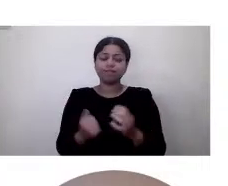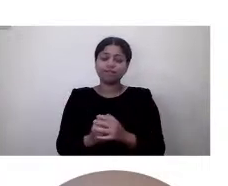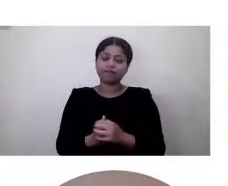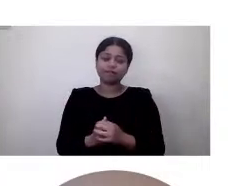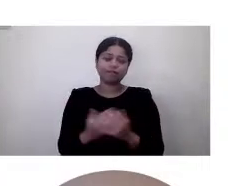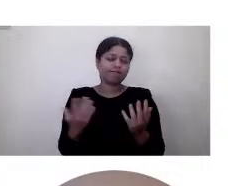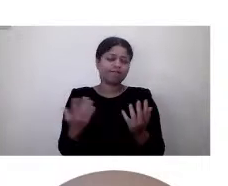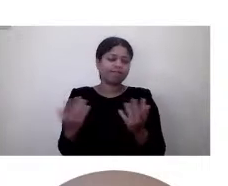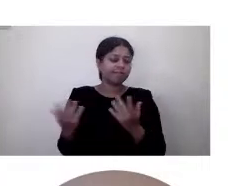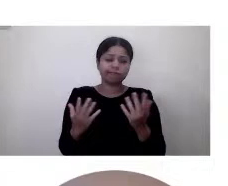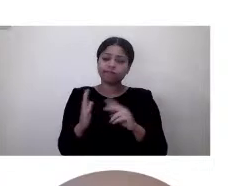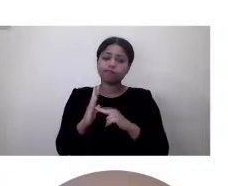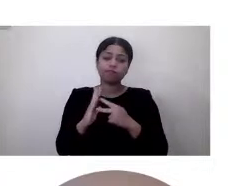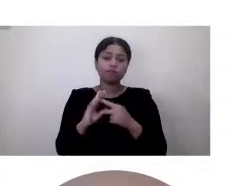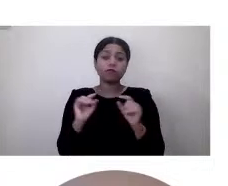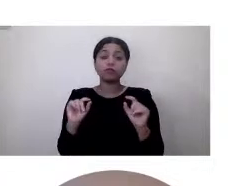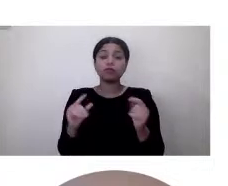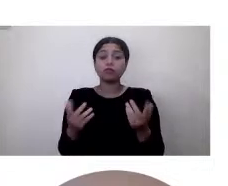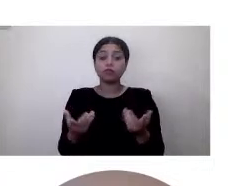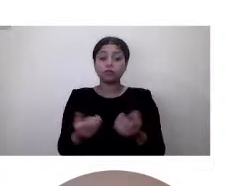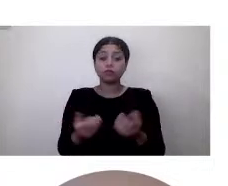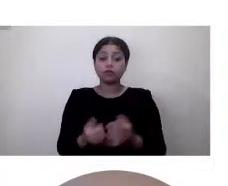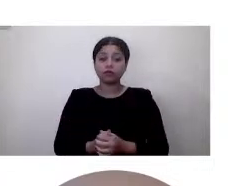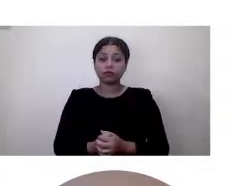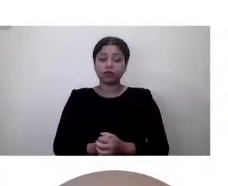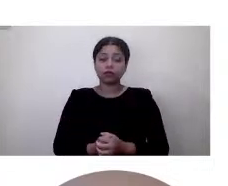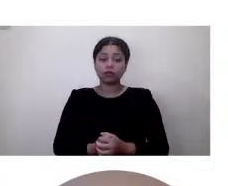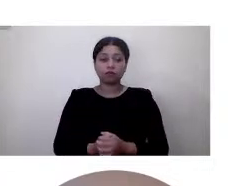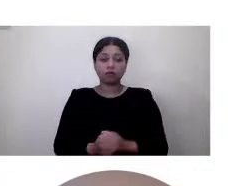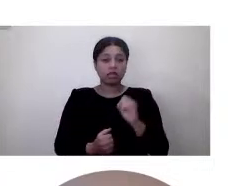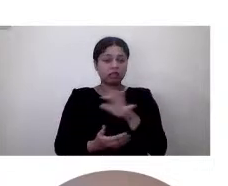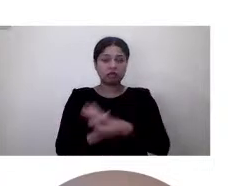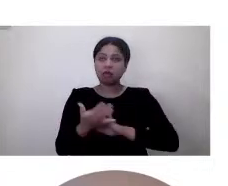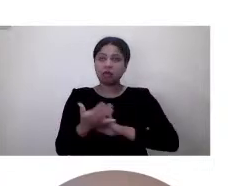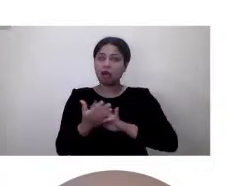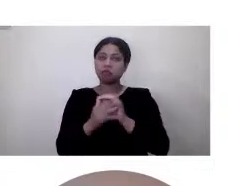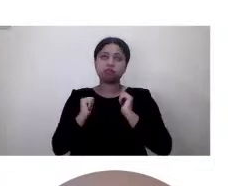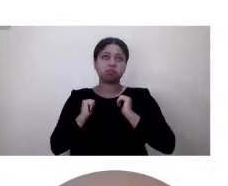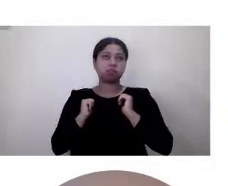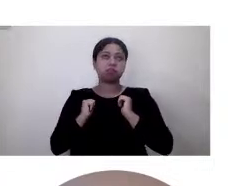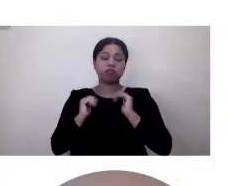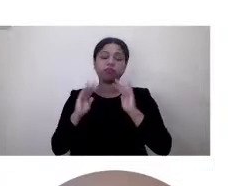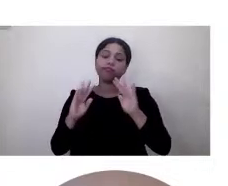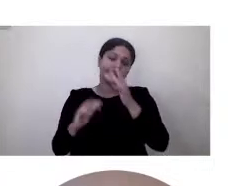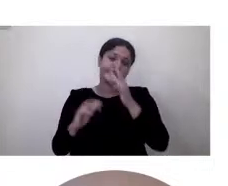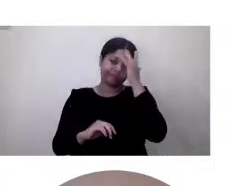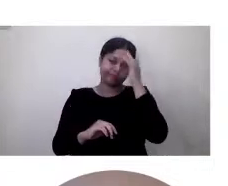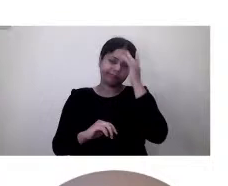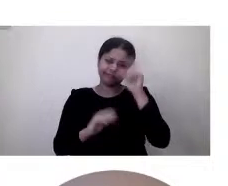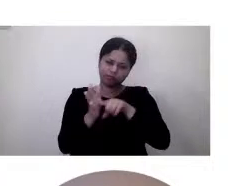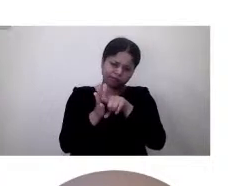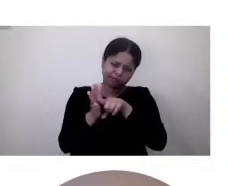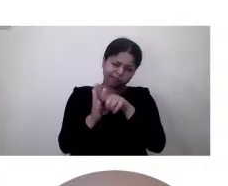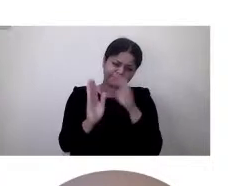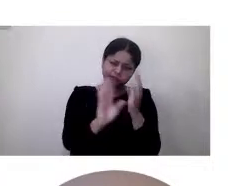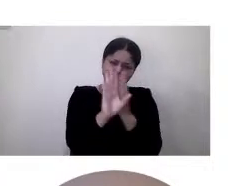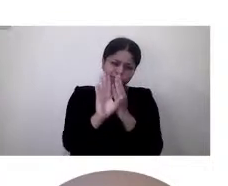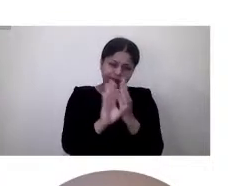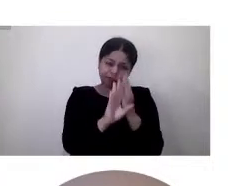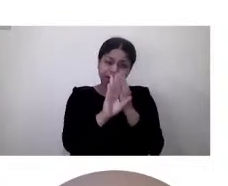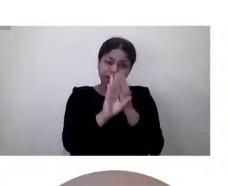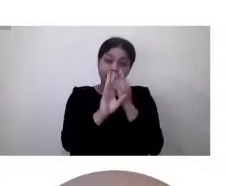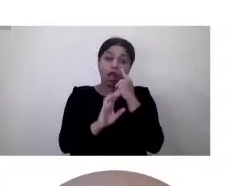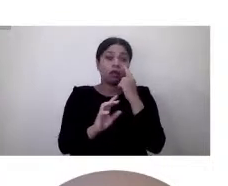If nothing is done, scientists think global warming could exceed 4 degrees in the future, and this would lead